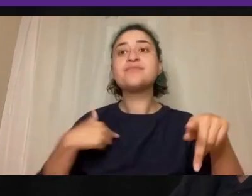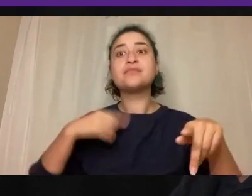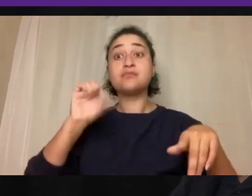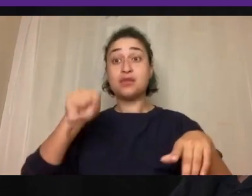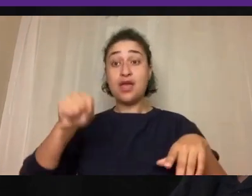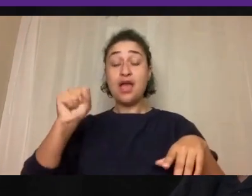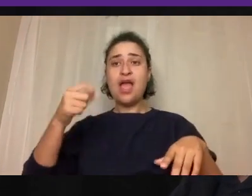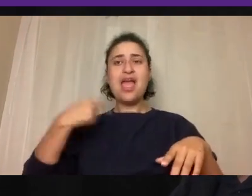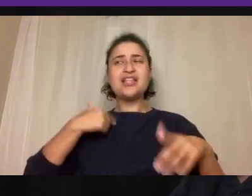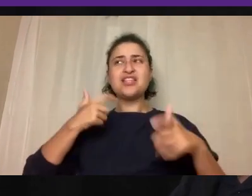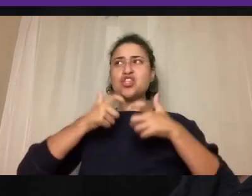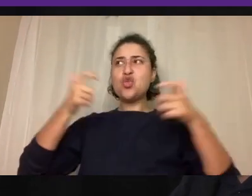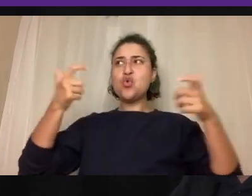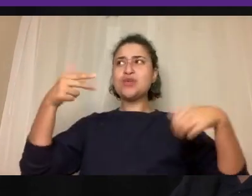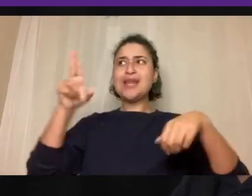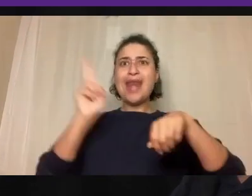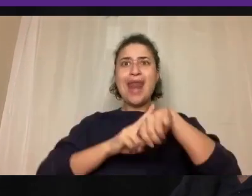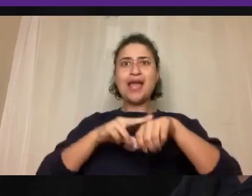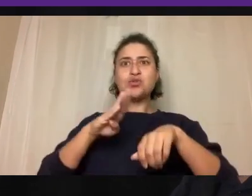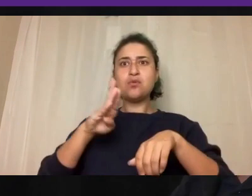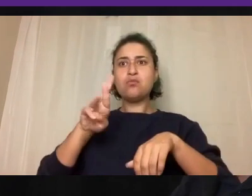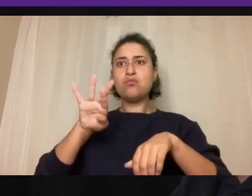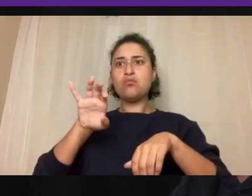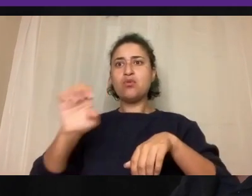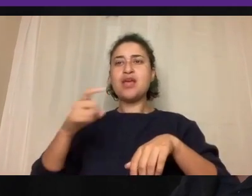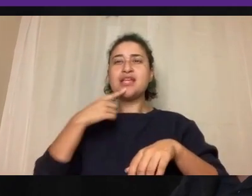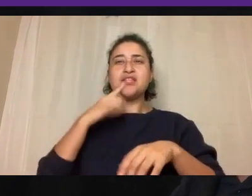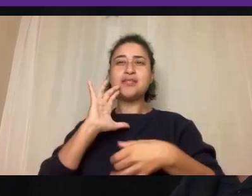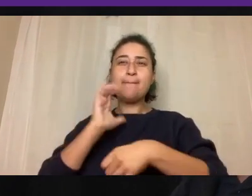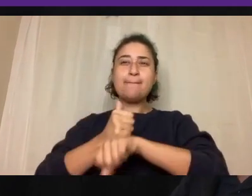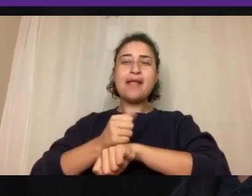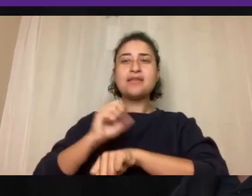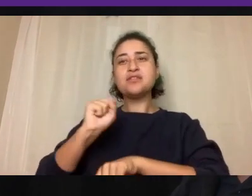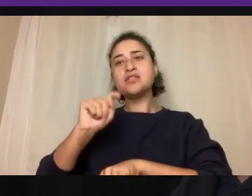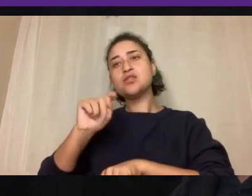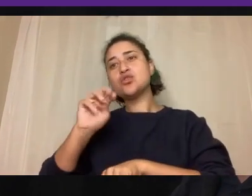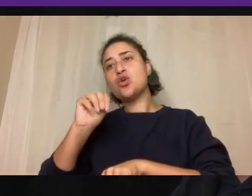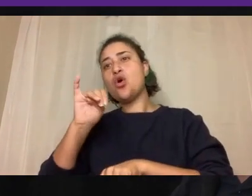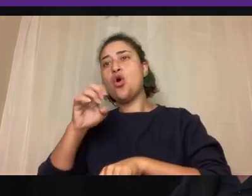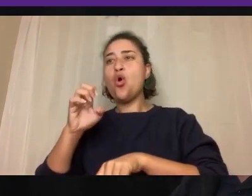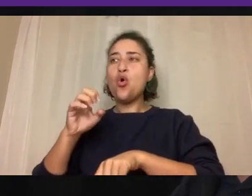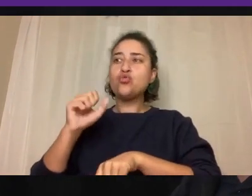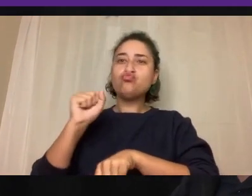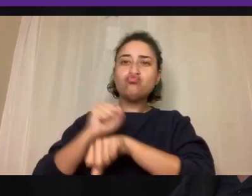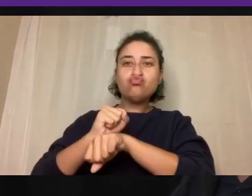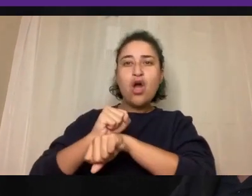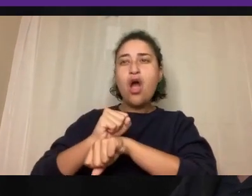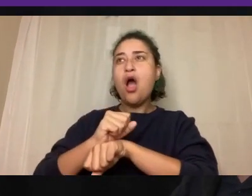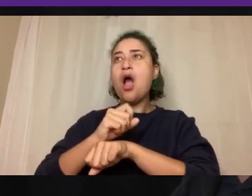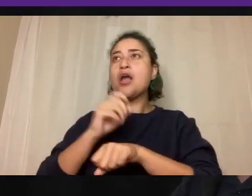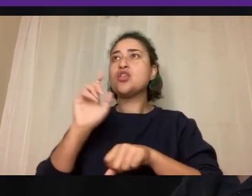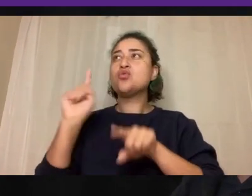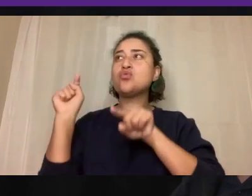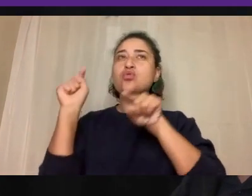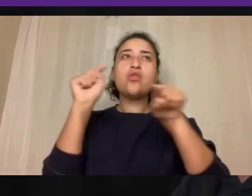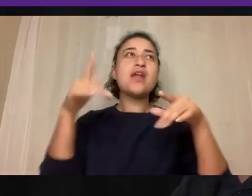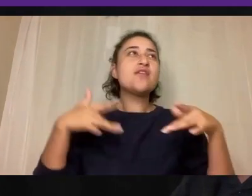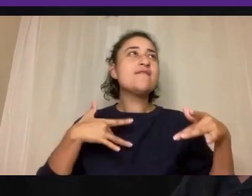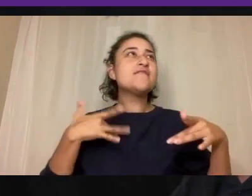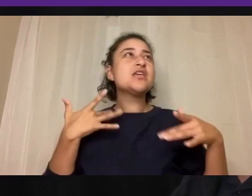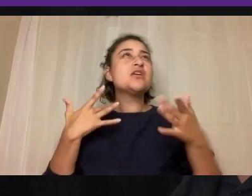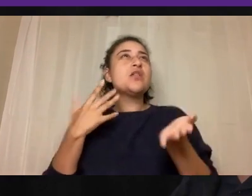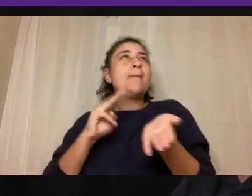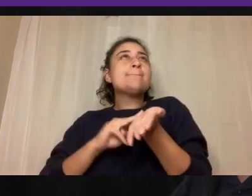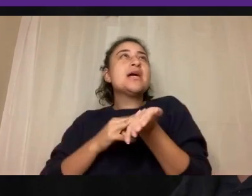natural bridge, right? Made out of stone, you can walk through it. You go there and you feel the medicine, you feel the spirit.